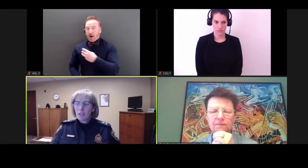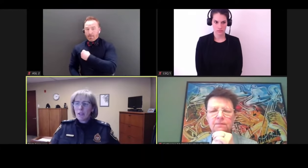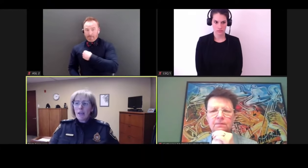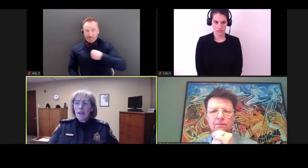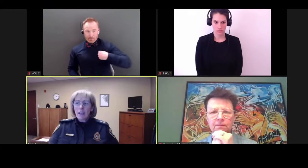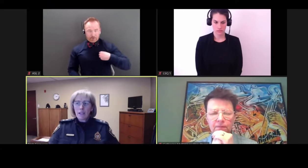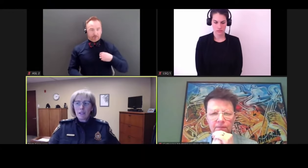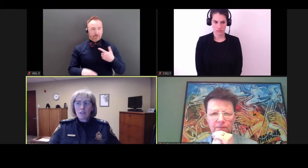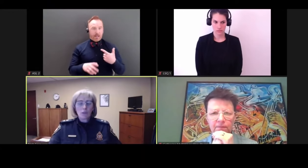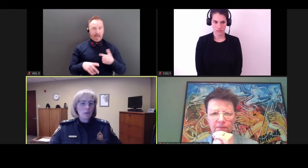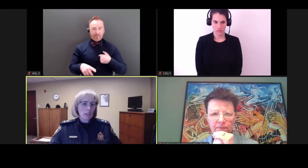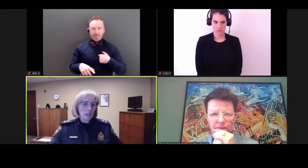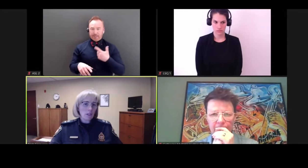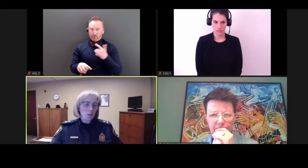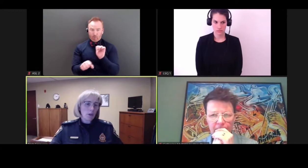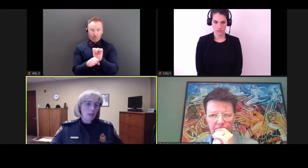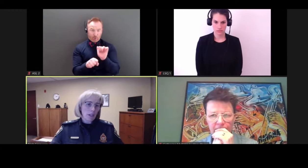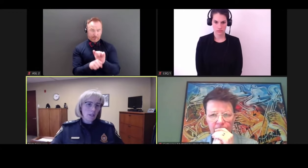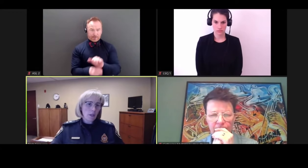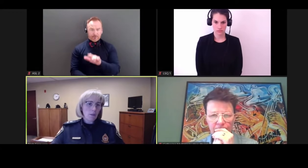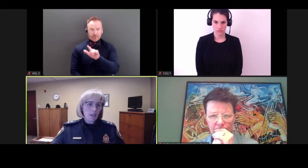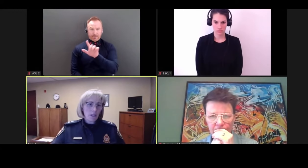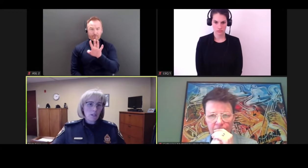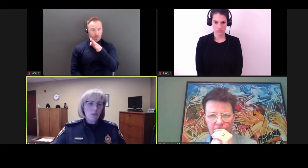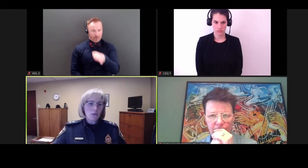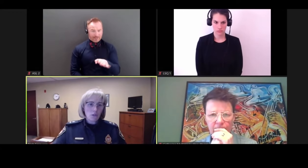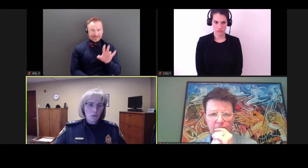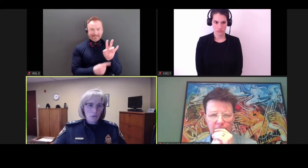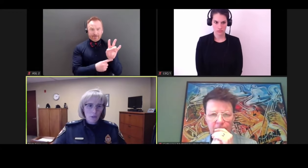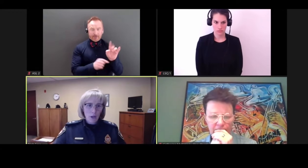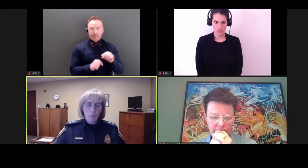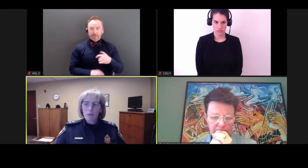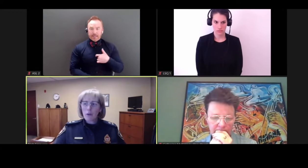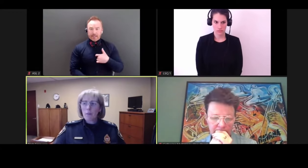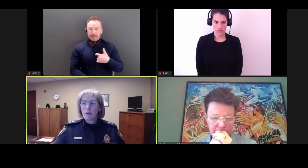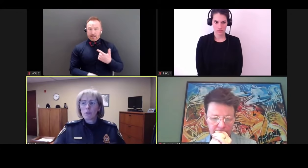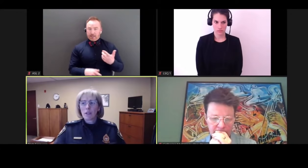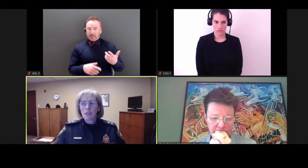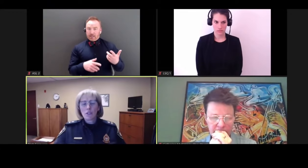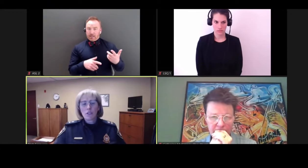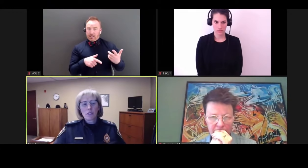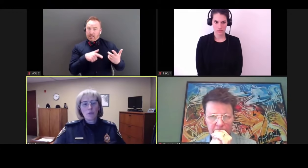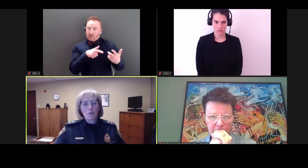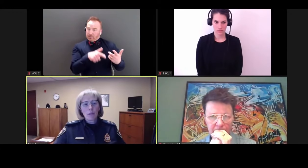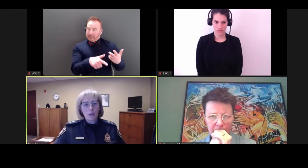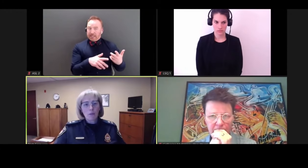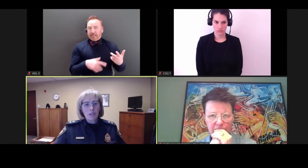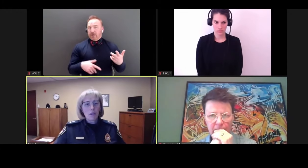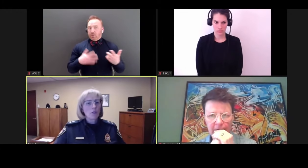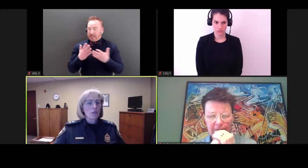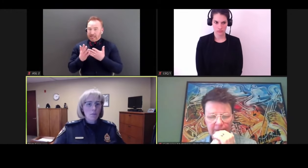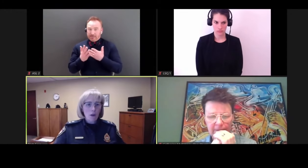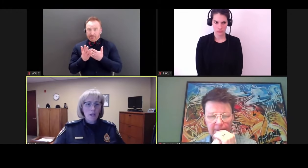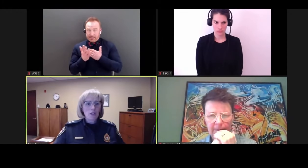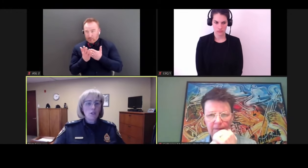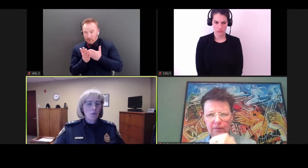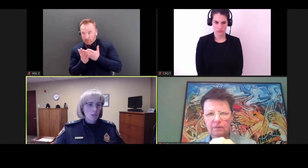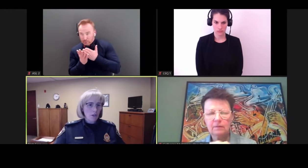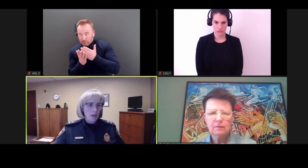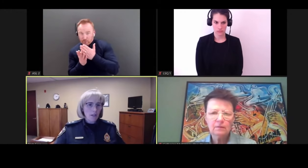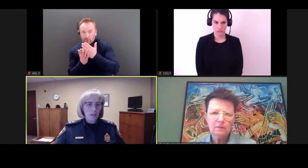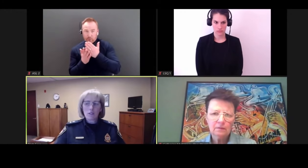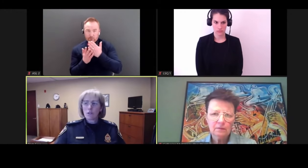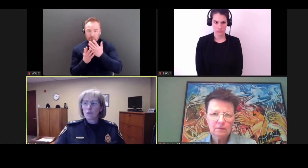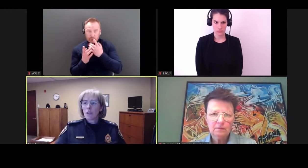24/7, and it's only really in large part in the last couple of days due to help from outside agencies that we've been able to now turn our mind to what